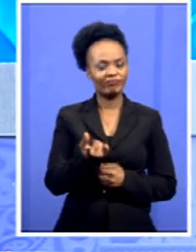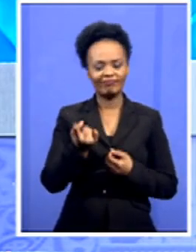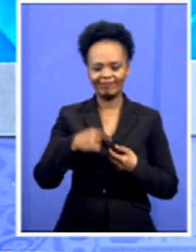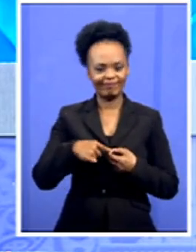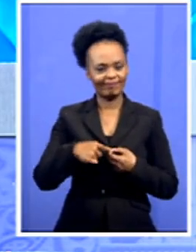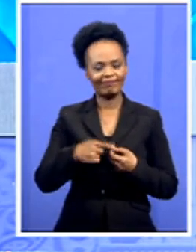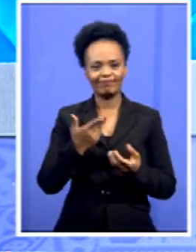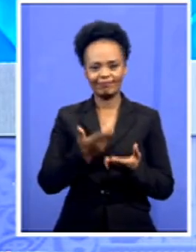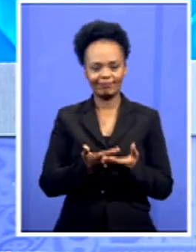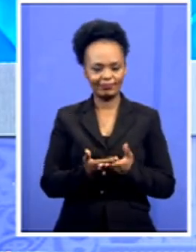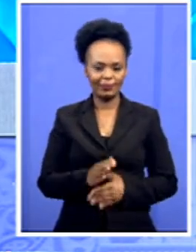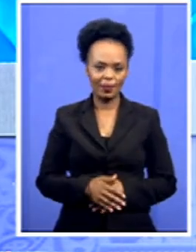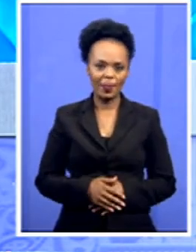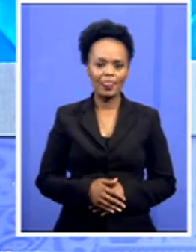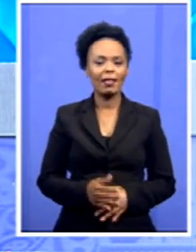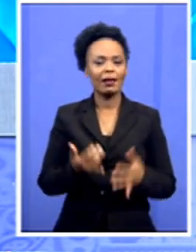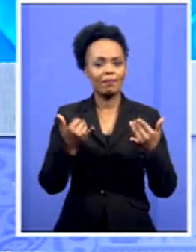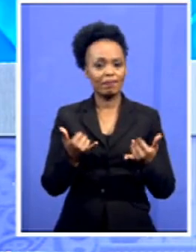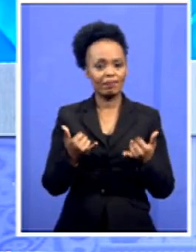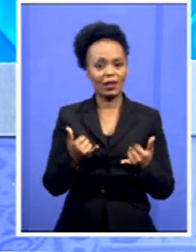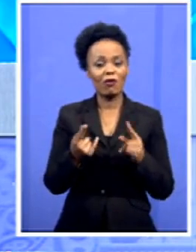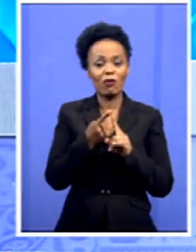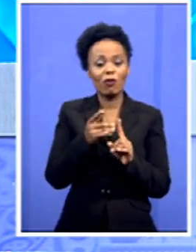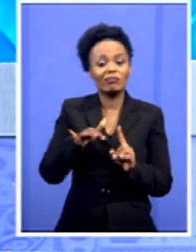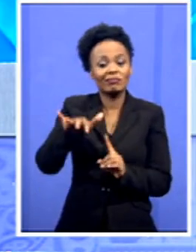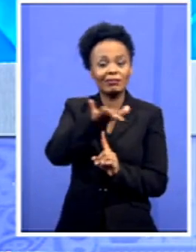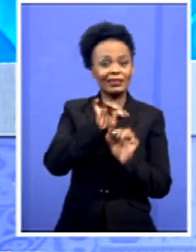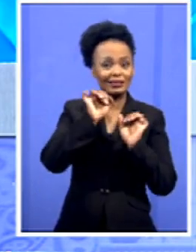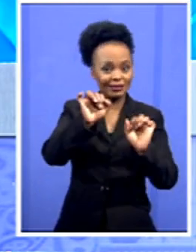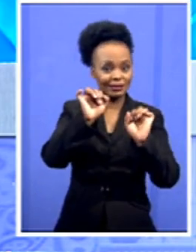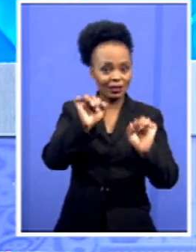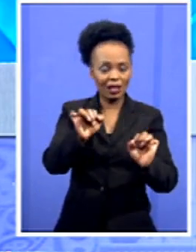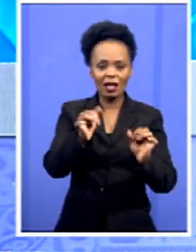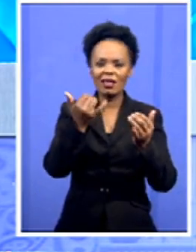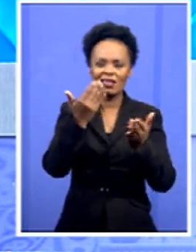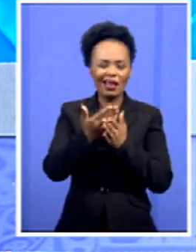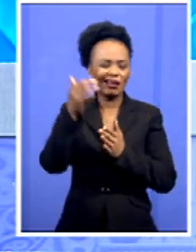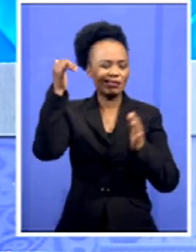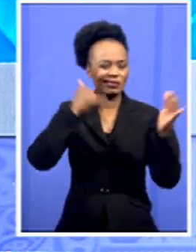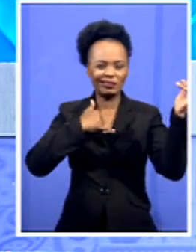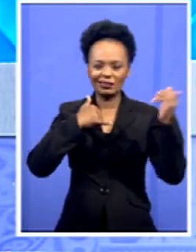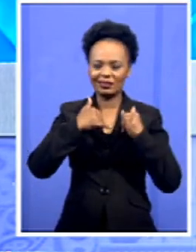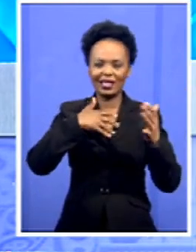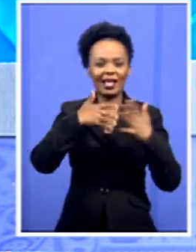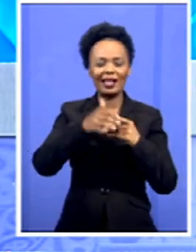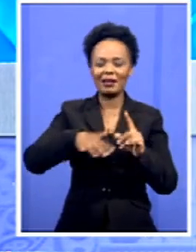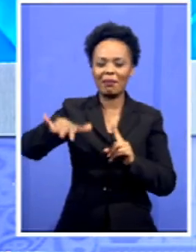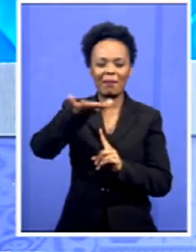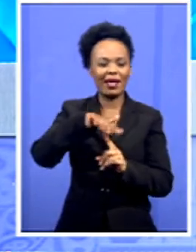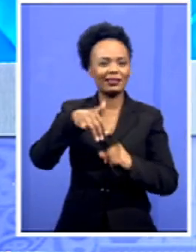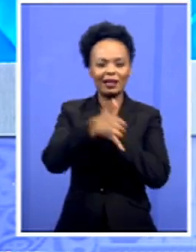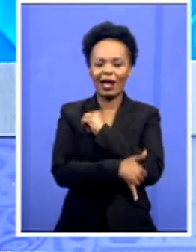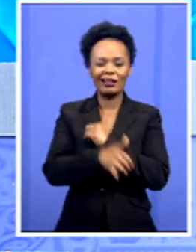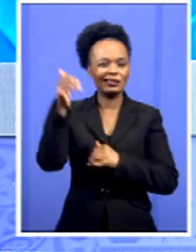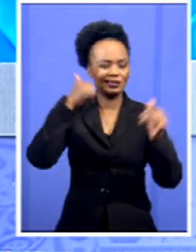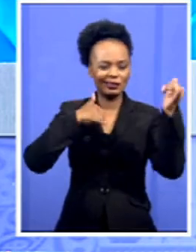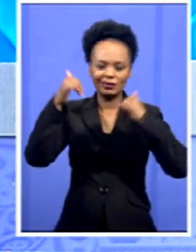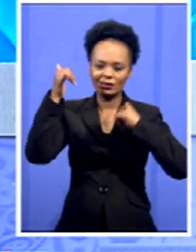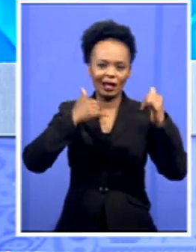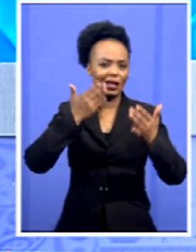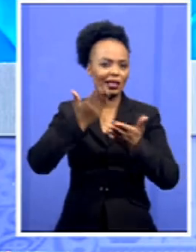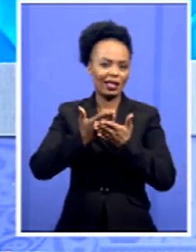this segment, we call it Where You Come From. And here, you can call us from wherever you are in the country, and you can